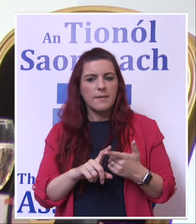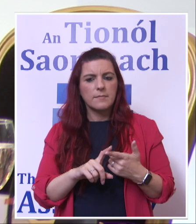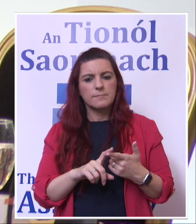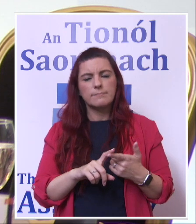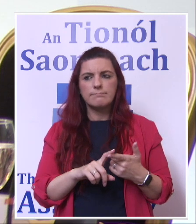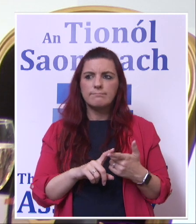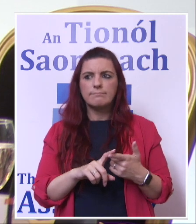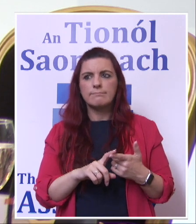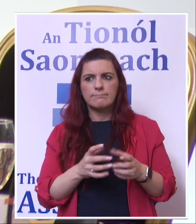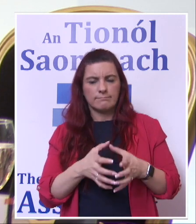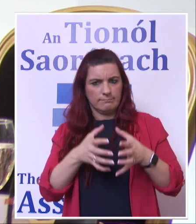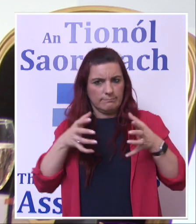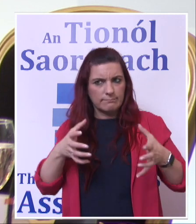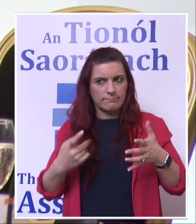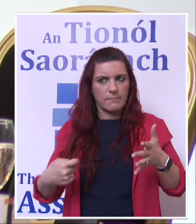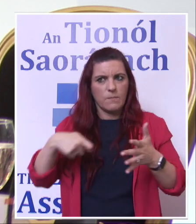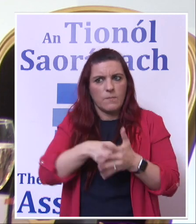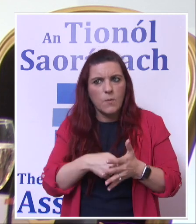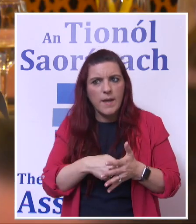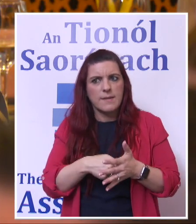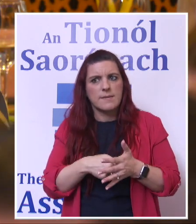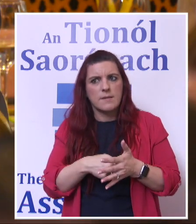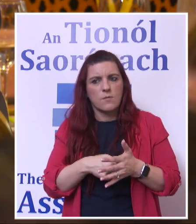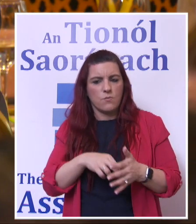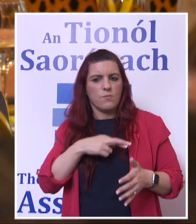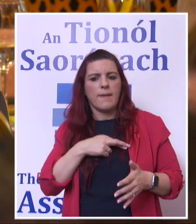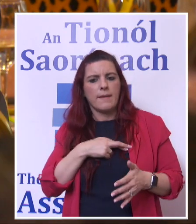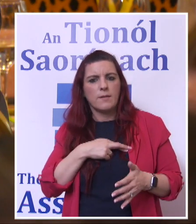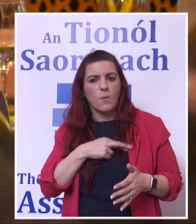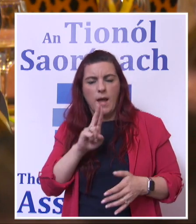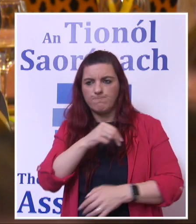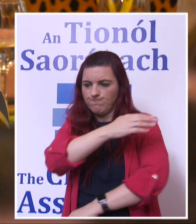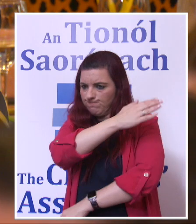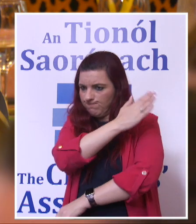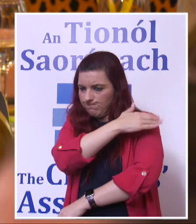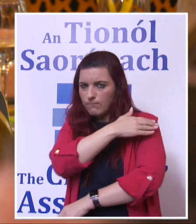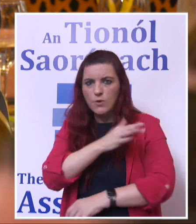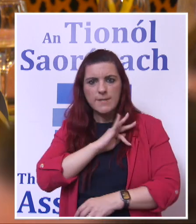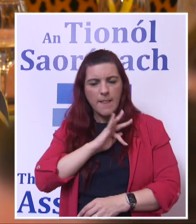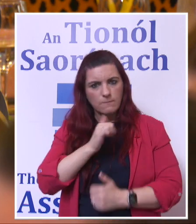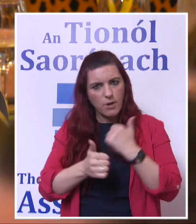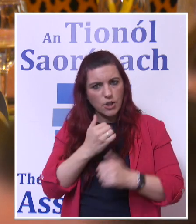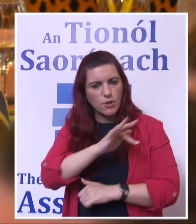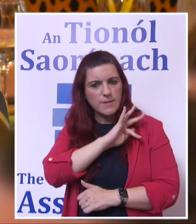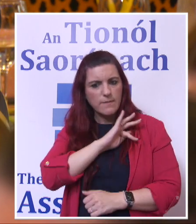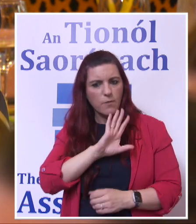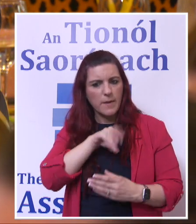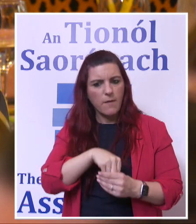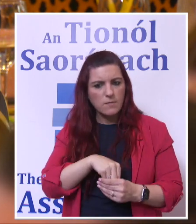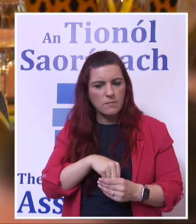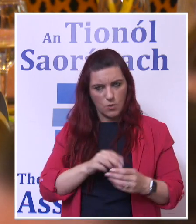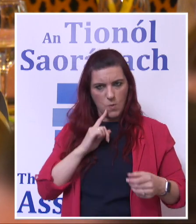vast contribution. So you can really give yourselves a pat on the back for that. And you have power. We talk about power and